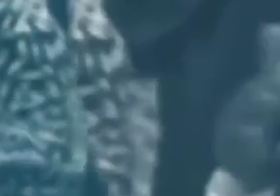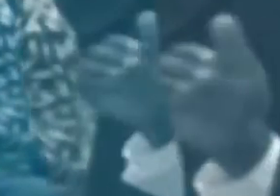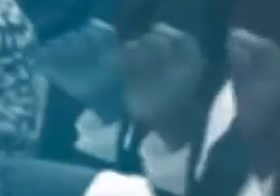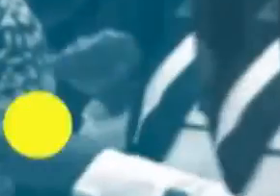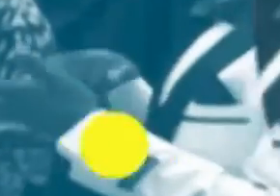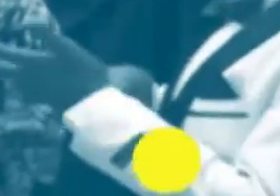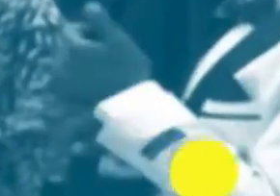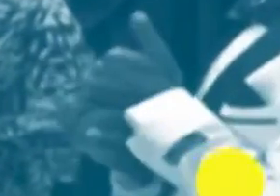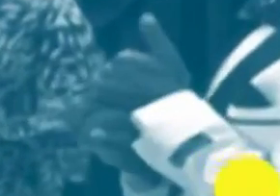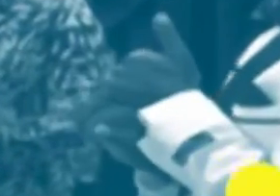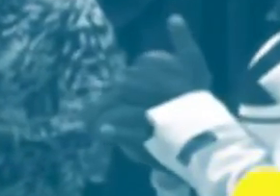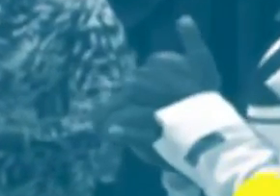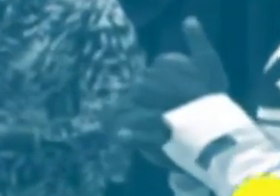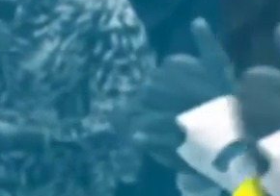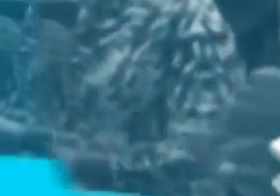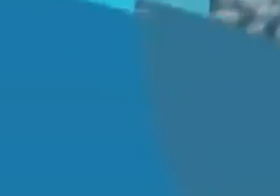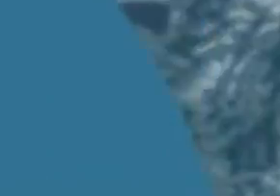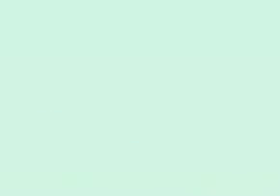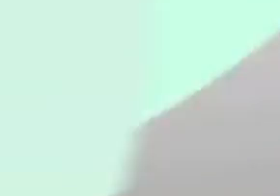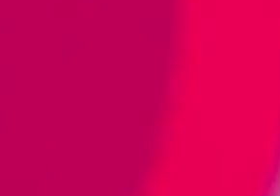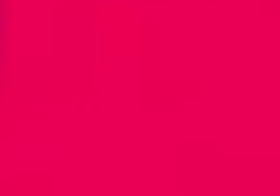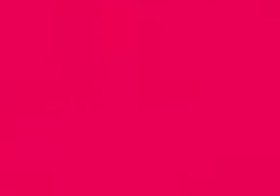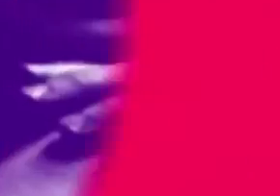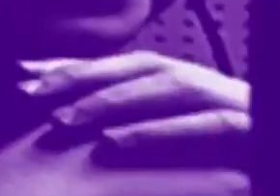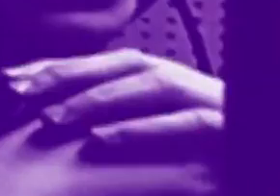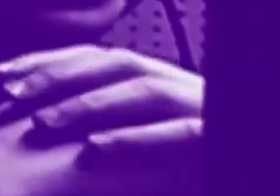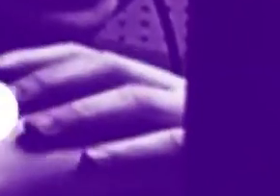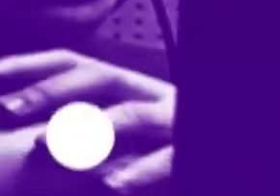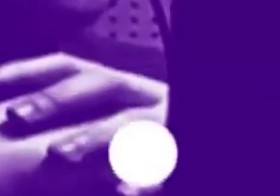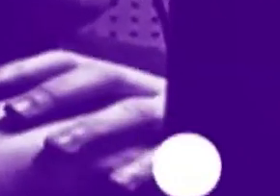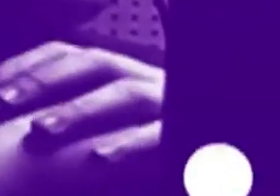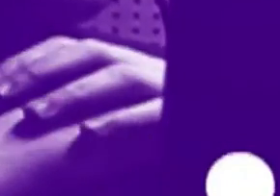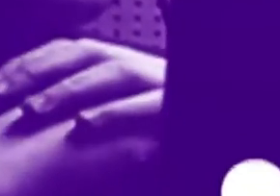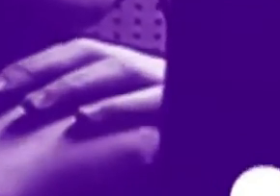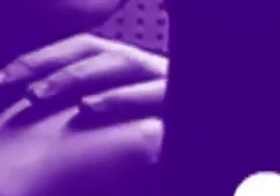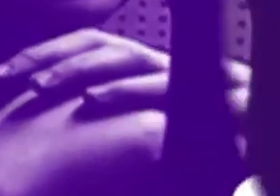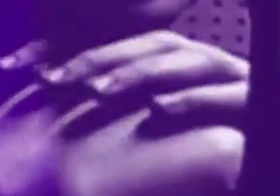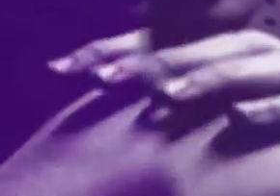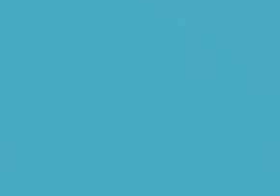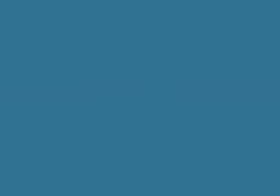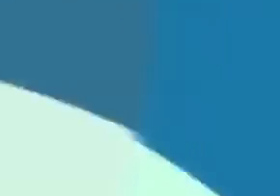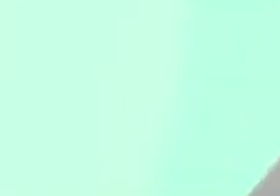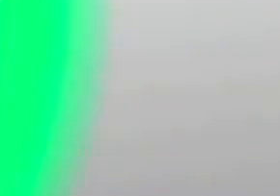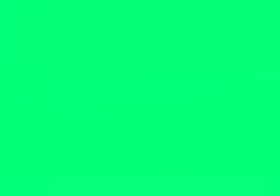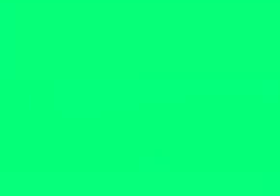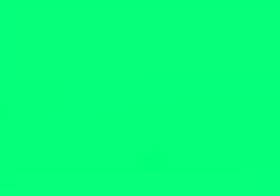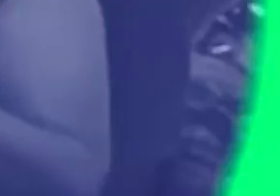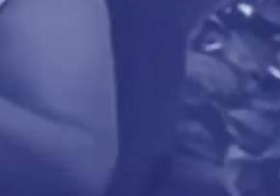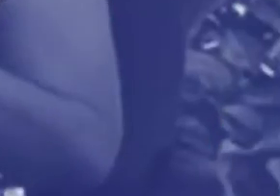We are here and we are strong. Let's be counted as we move